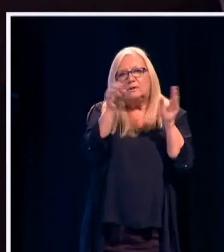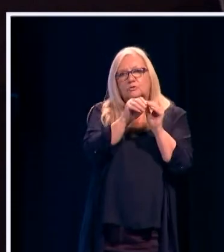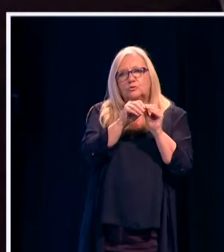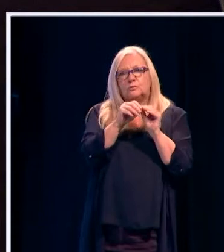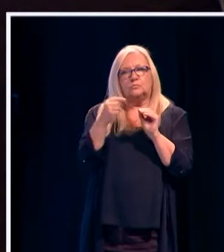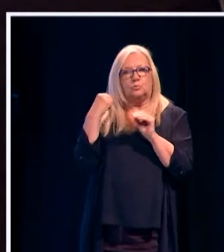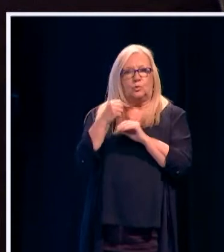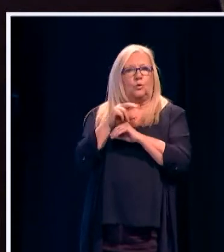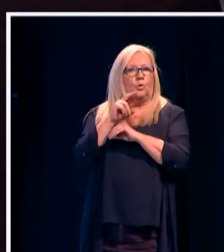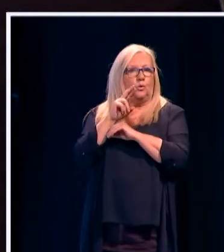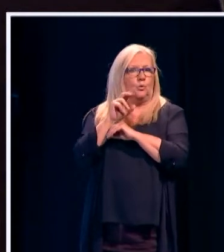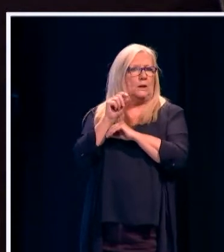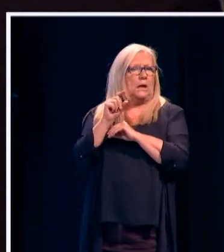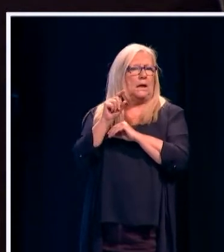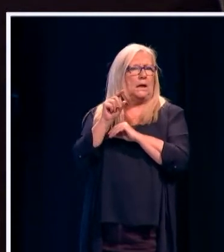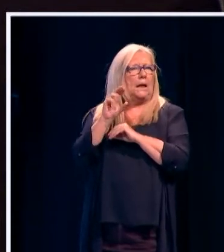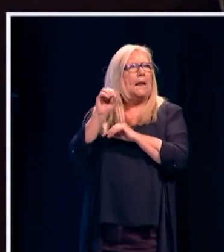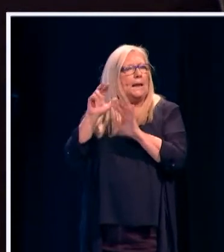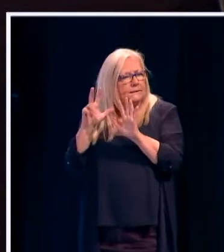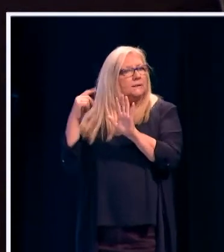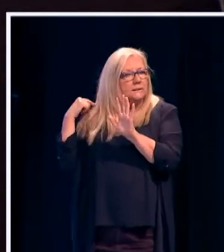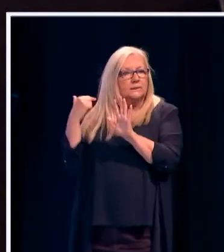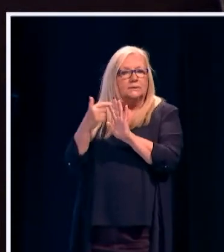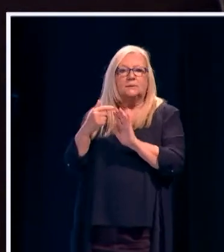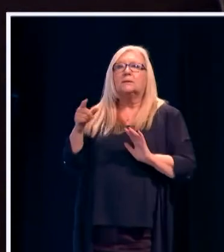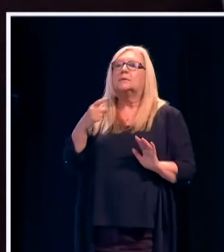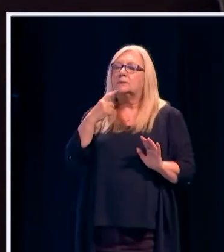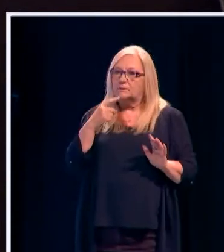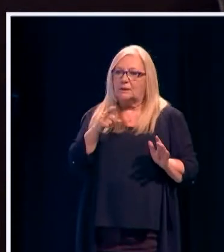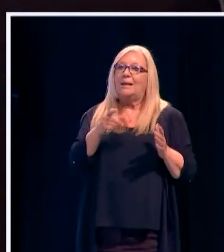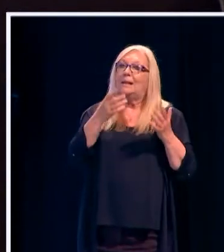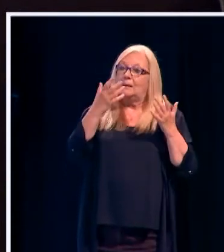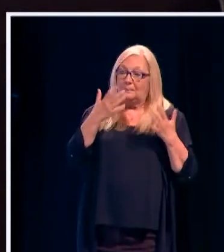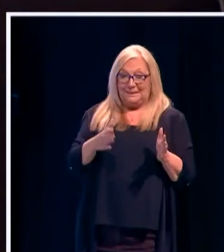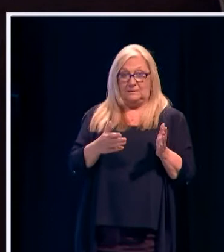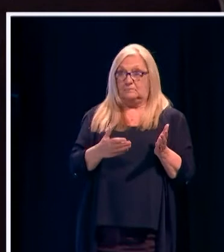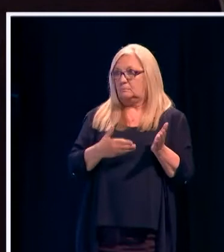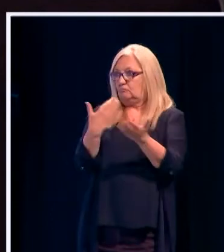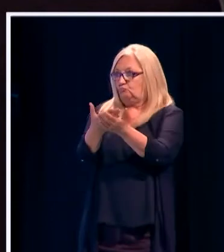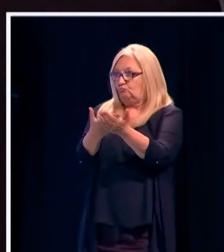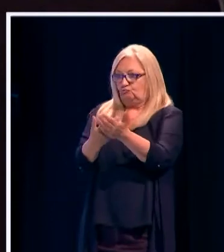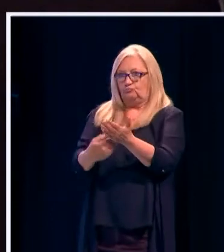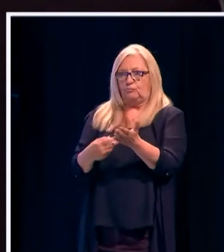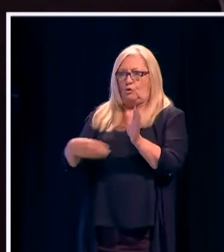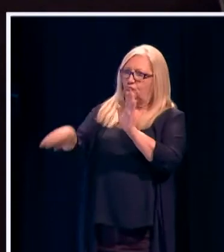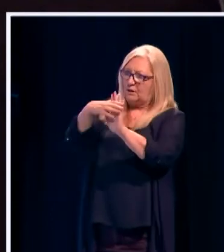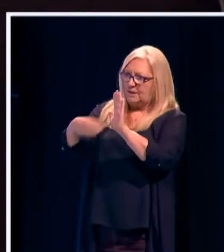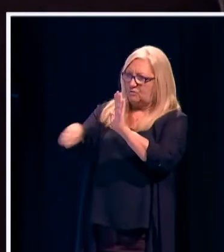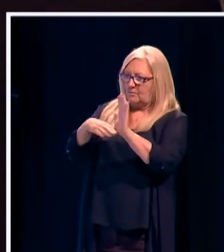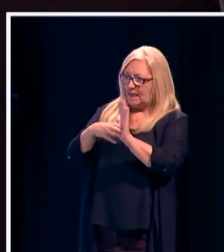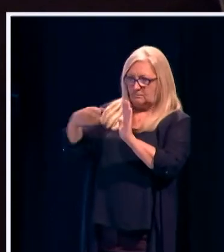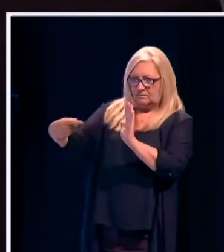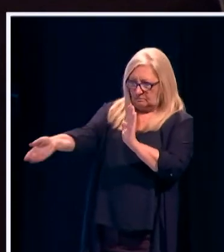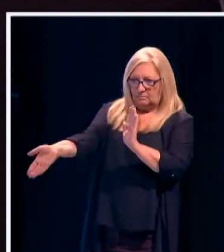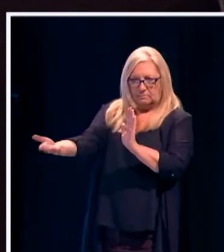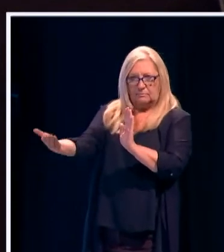in February, has given many recommendations on improving the situation